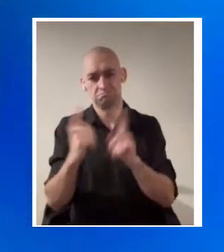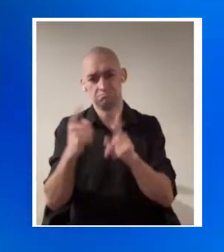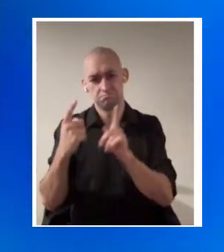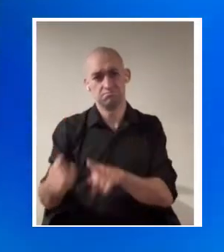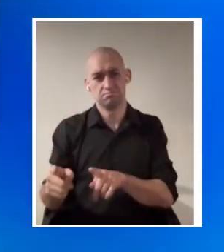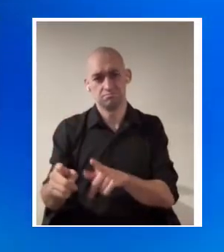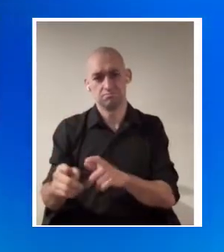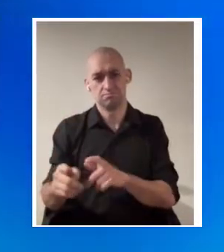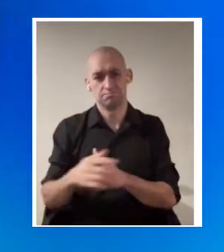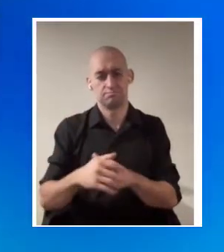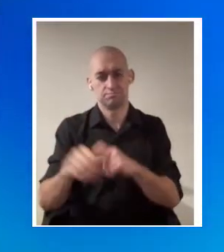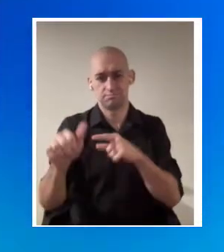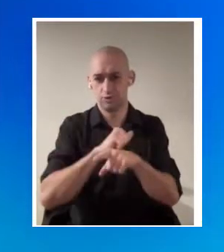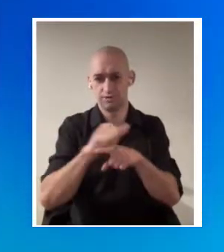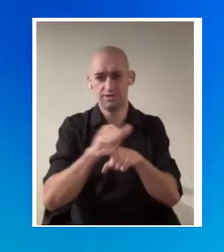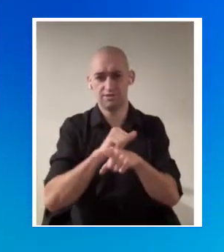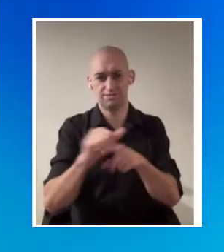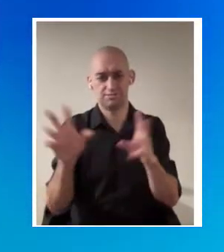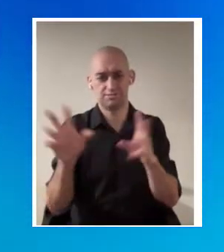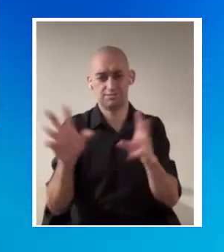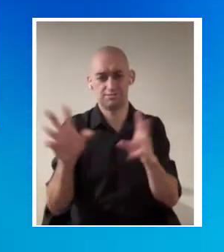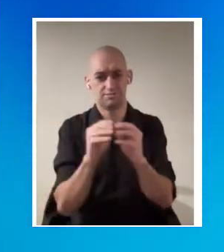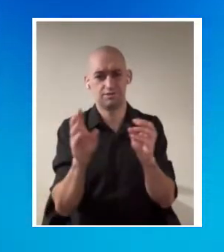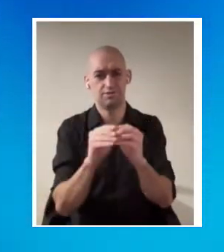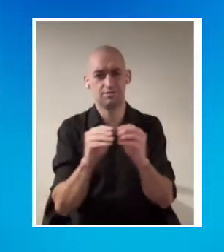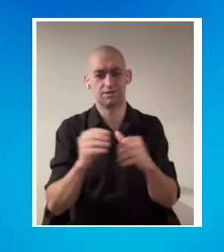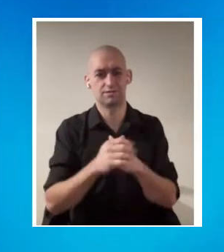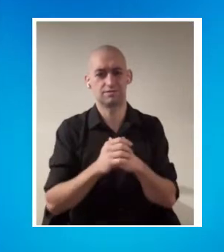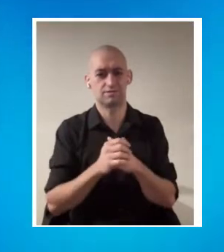last minute, and we have just ample time to